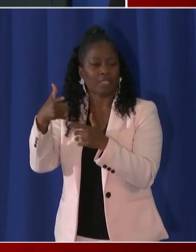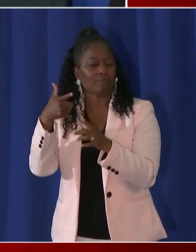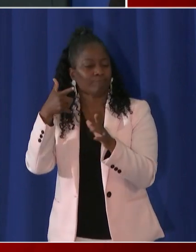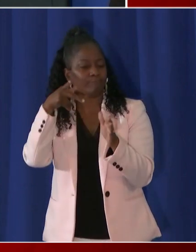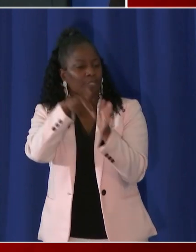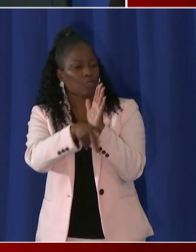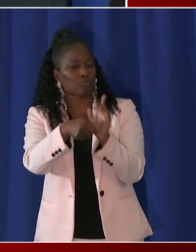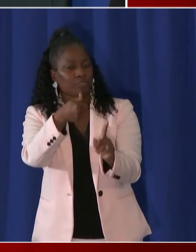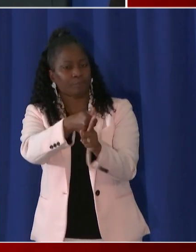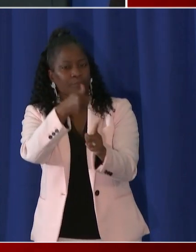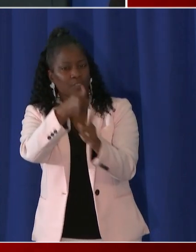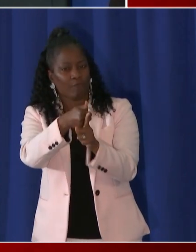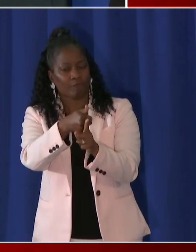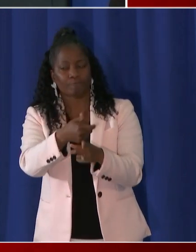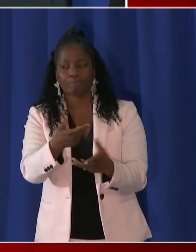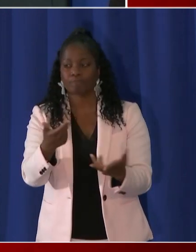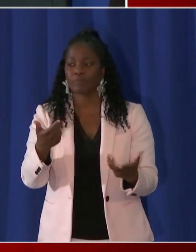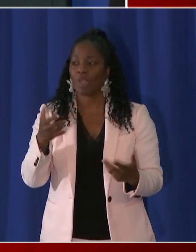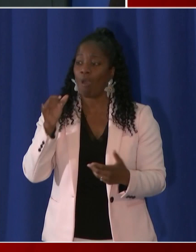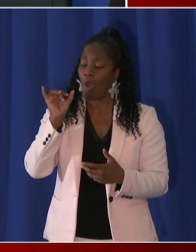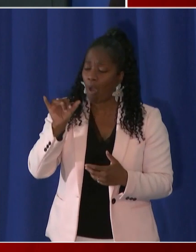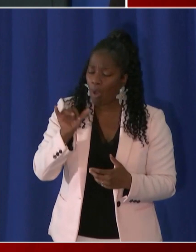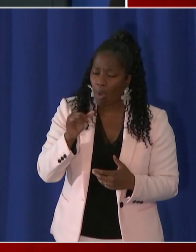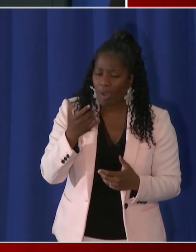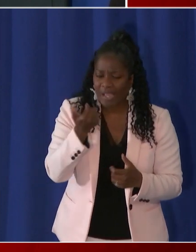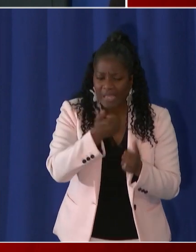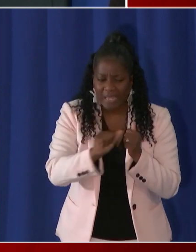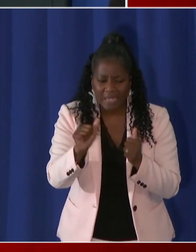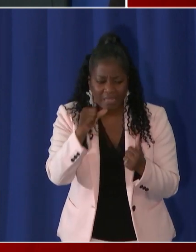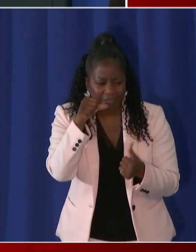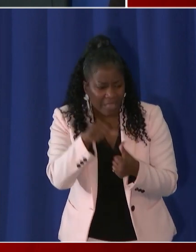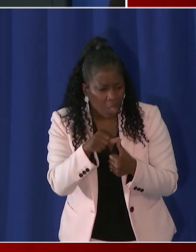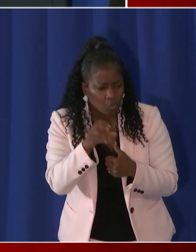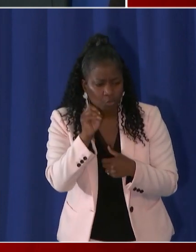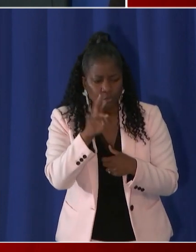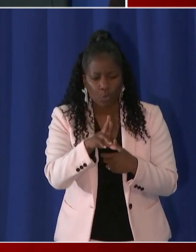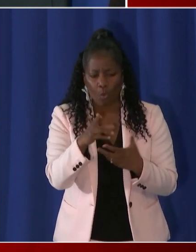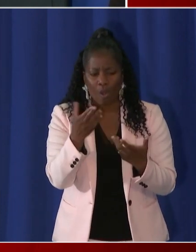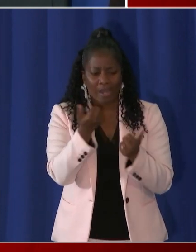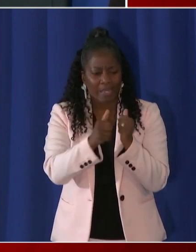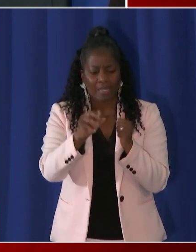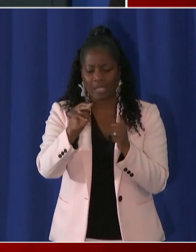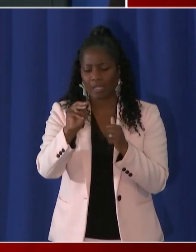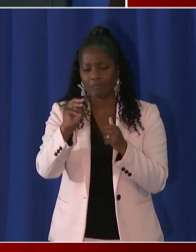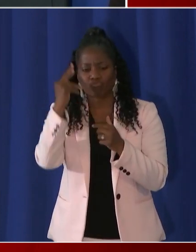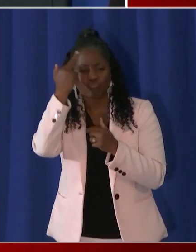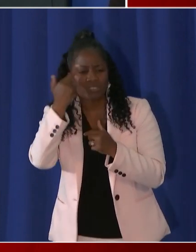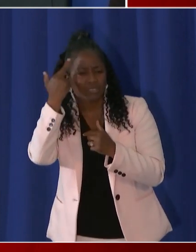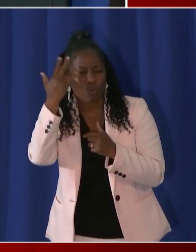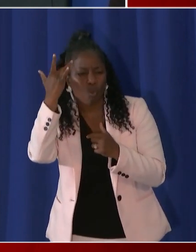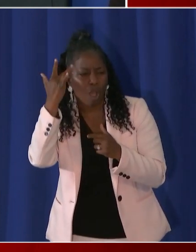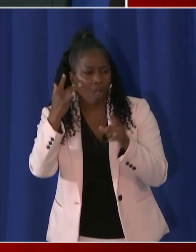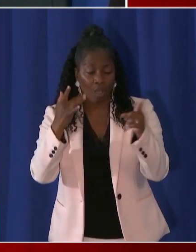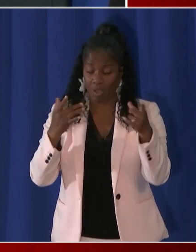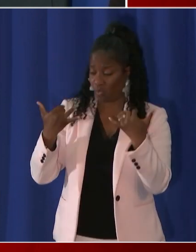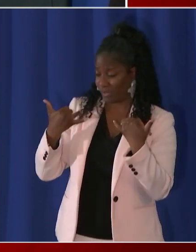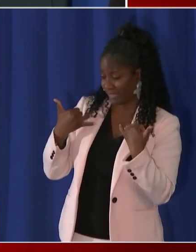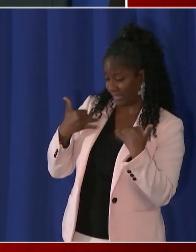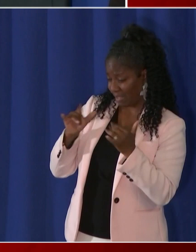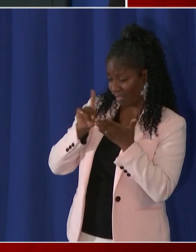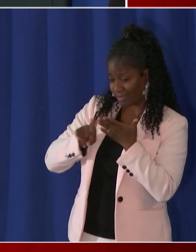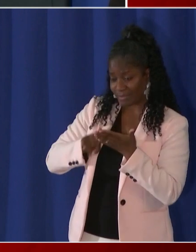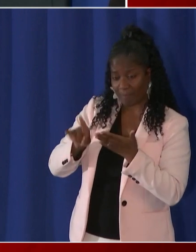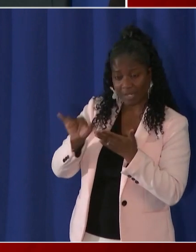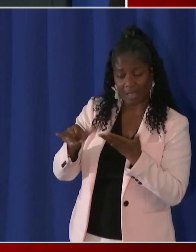himself. Were there any letters, any motive left? We are still